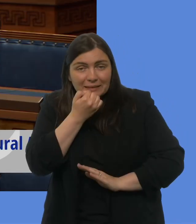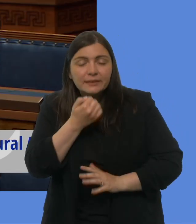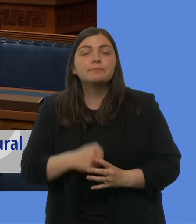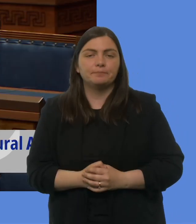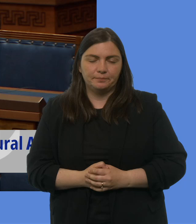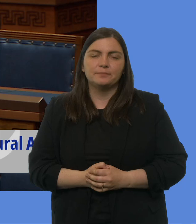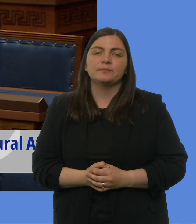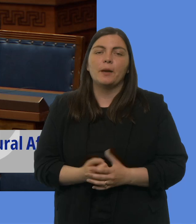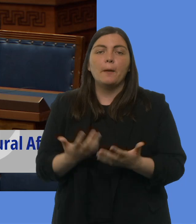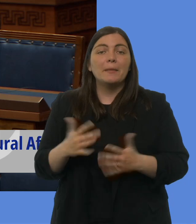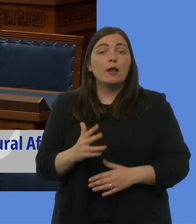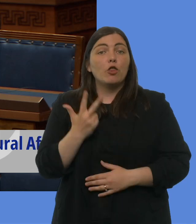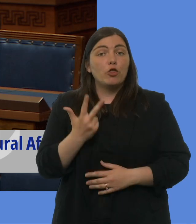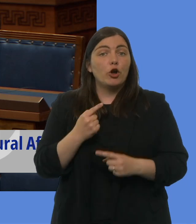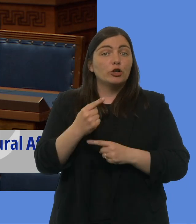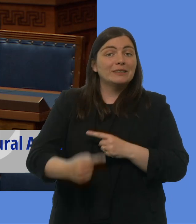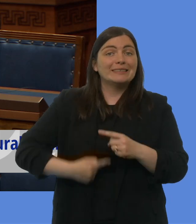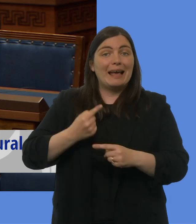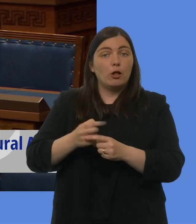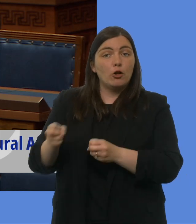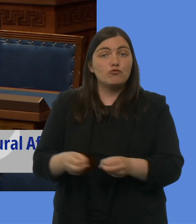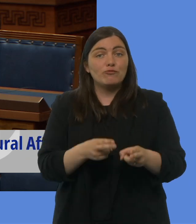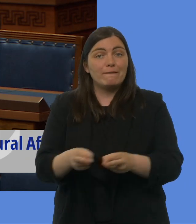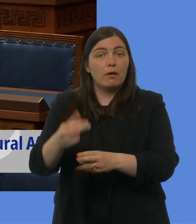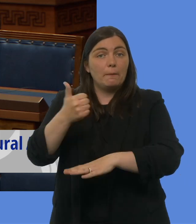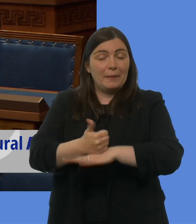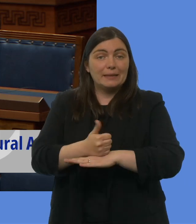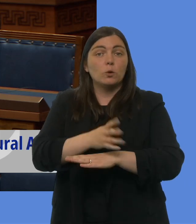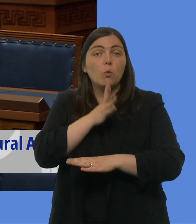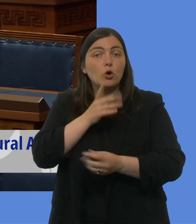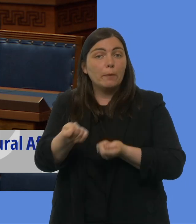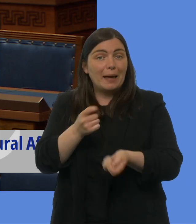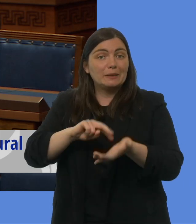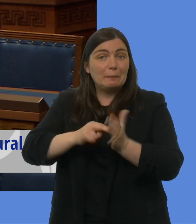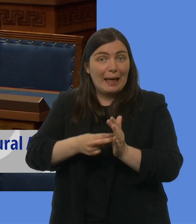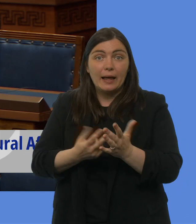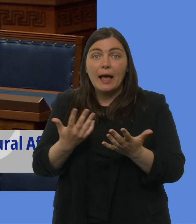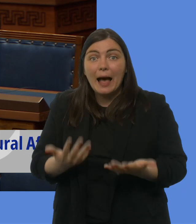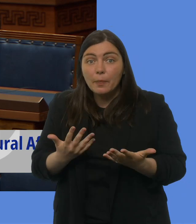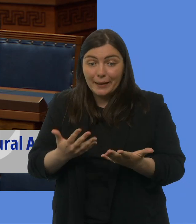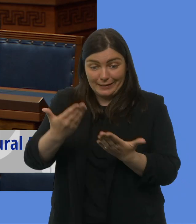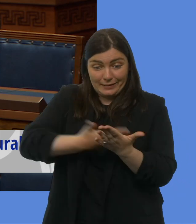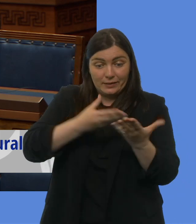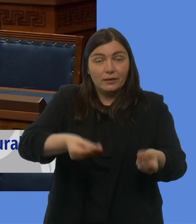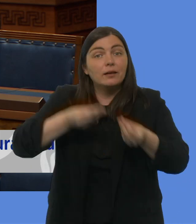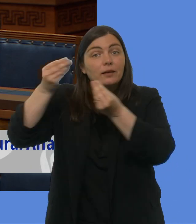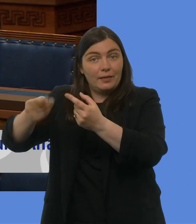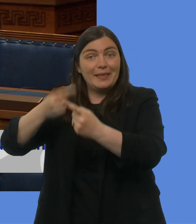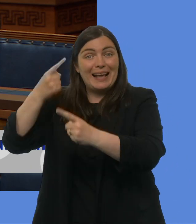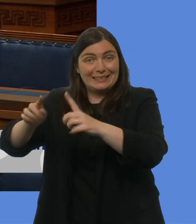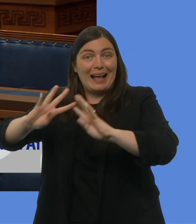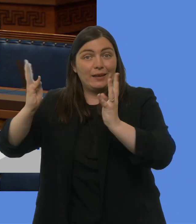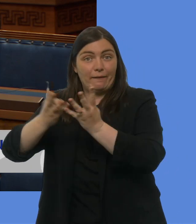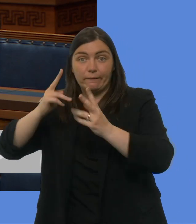Basin Management Plan is with the Executive. It's been with the Executive for a while for approval, and I will continue to engage with my Executive colleagues in